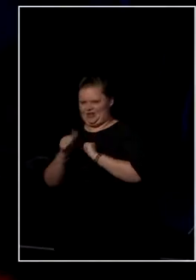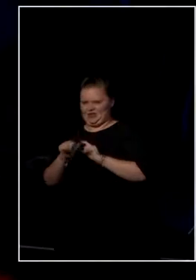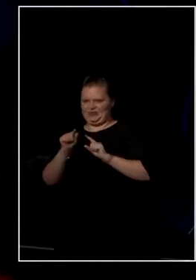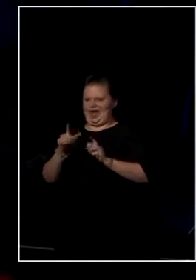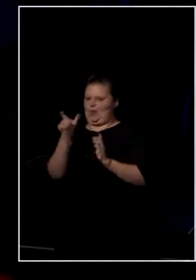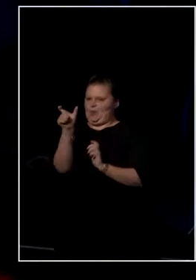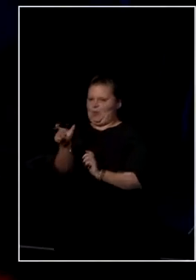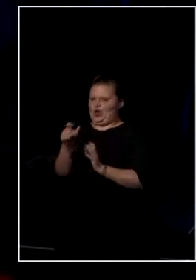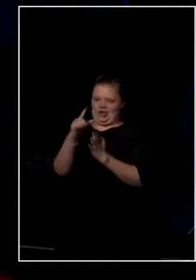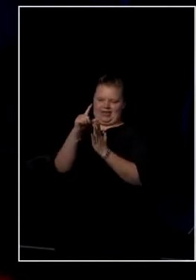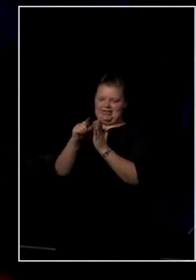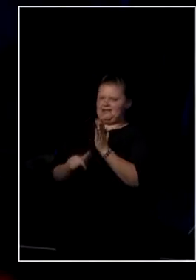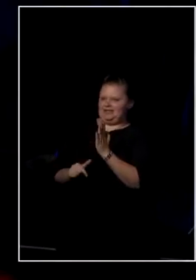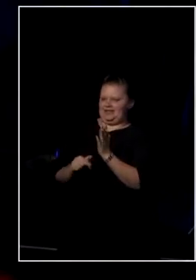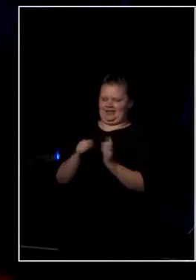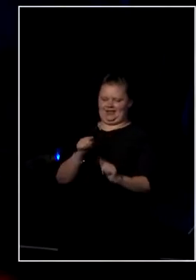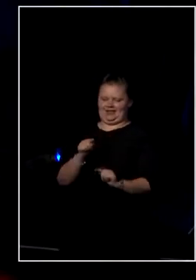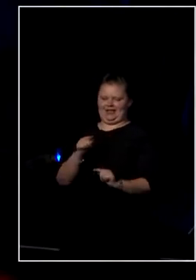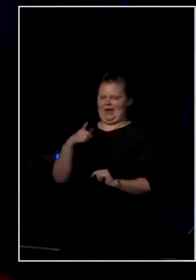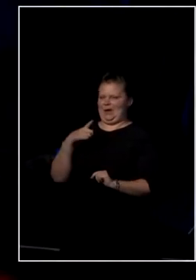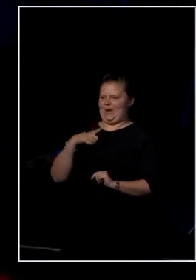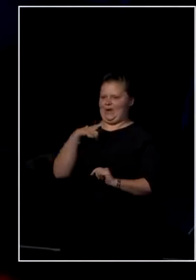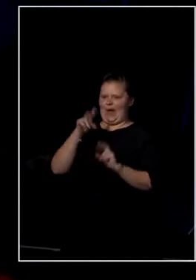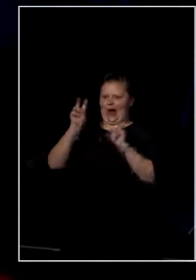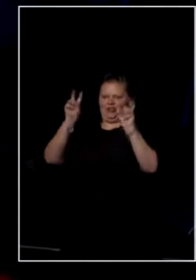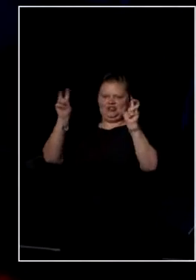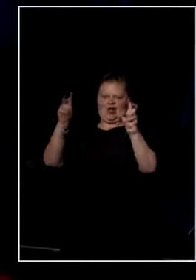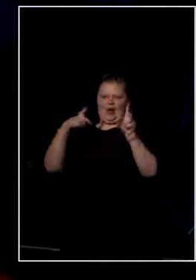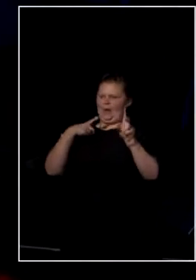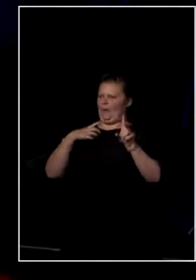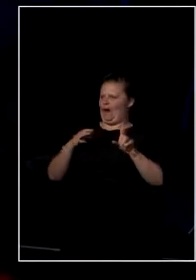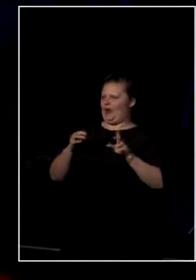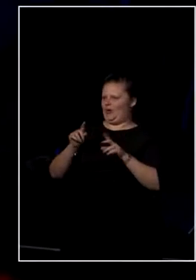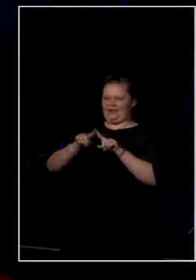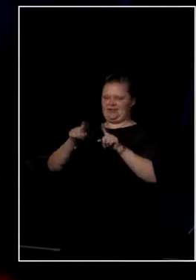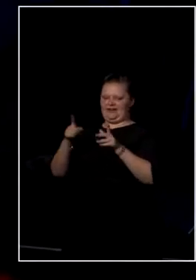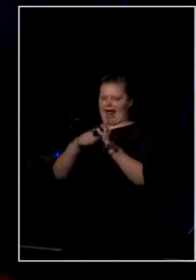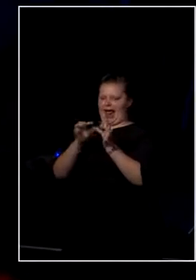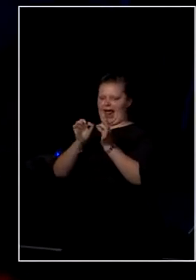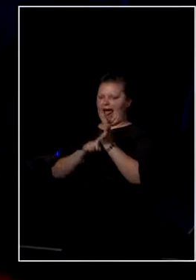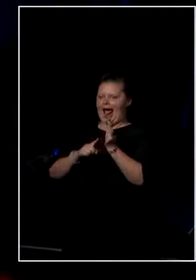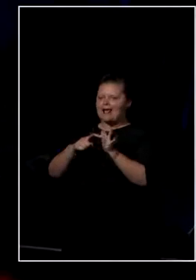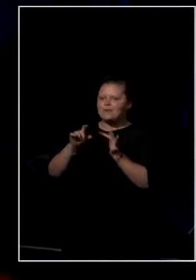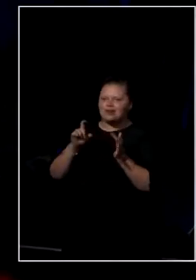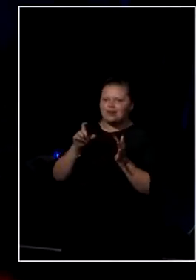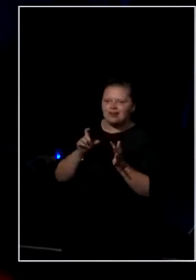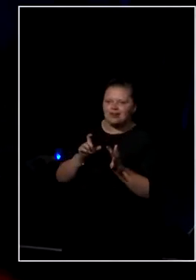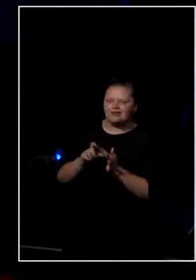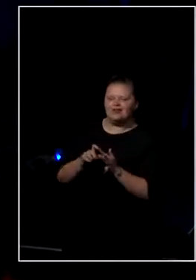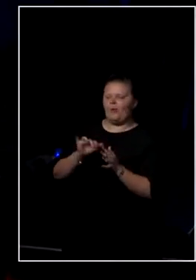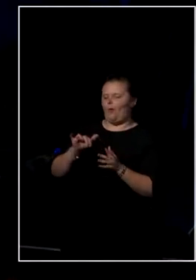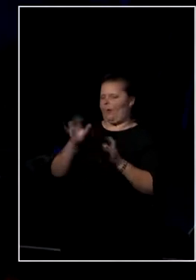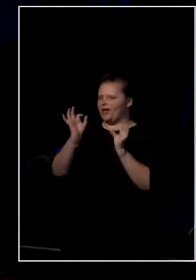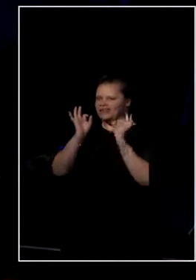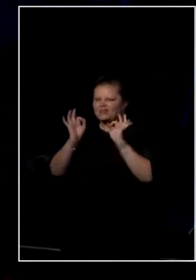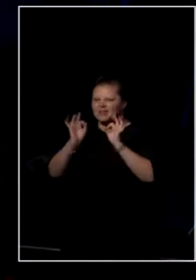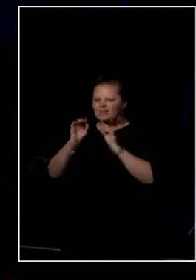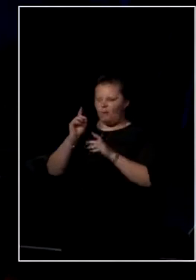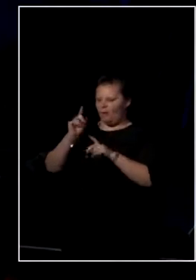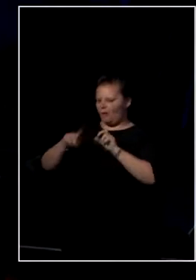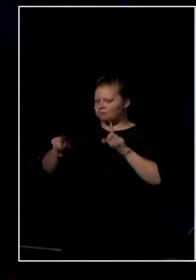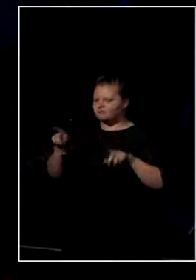disability. And why was the word disability used in the title, and why wasn't it differently abled or special or all the other words that we could use